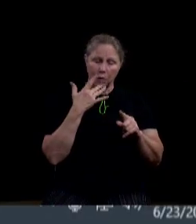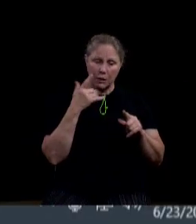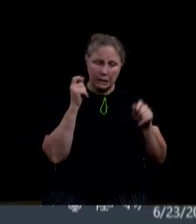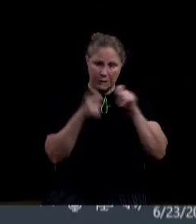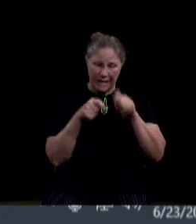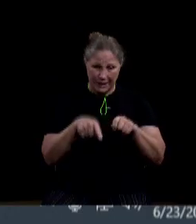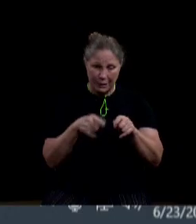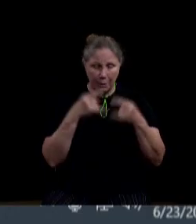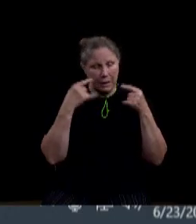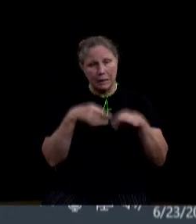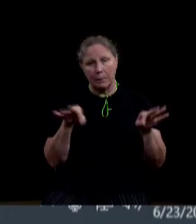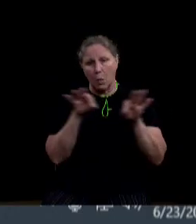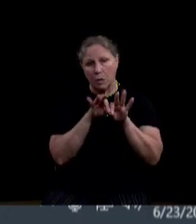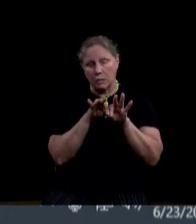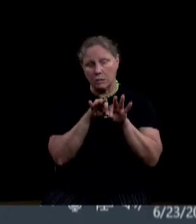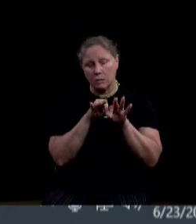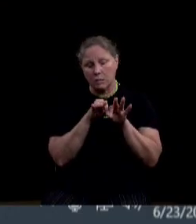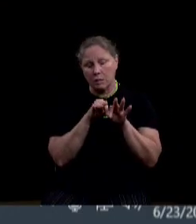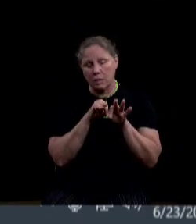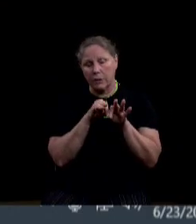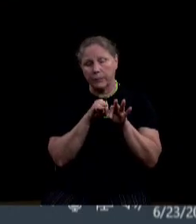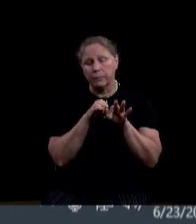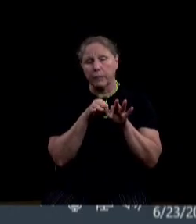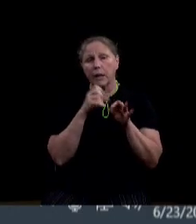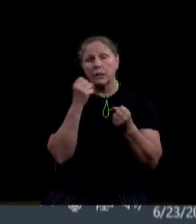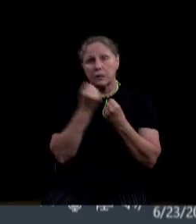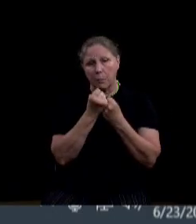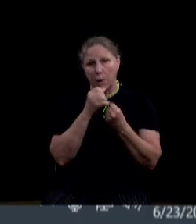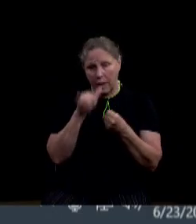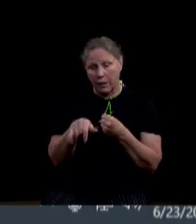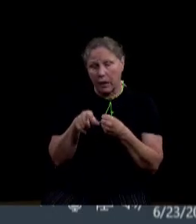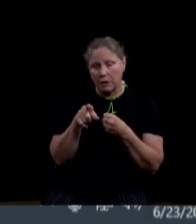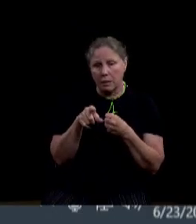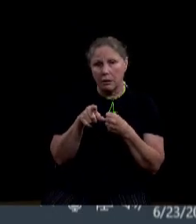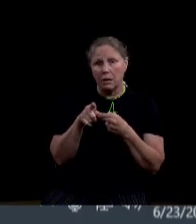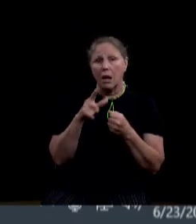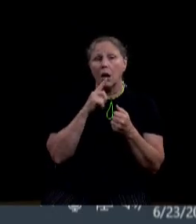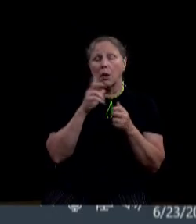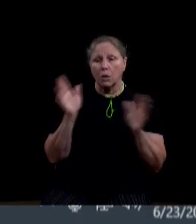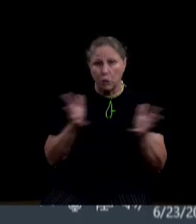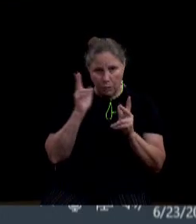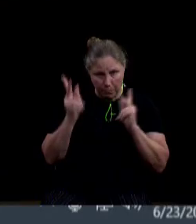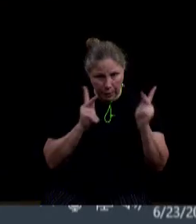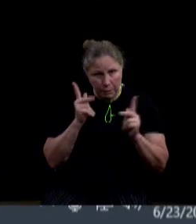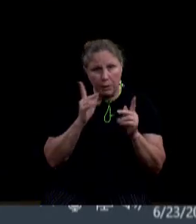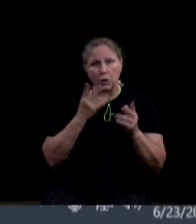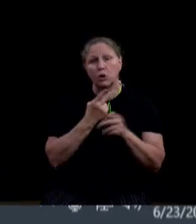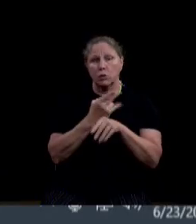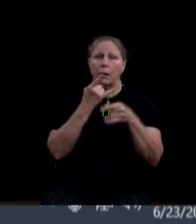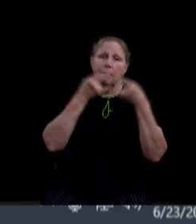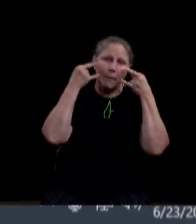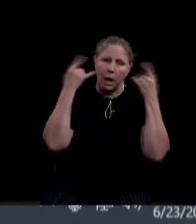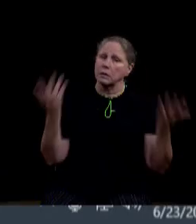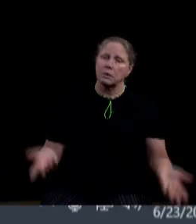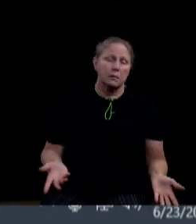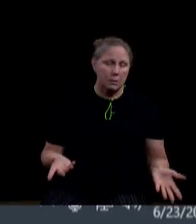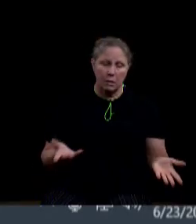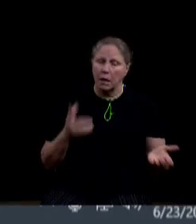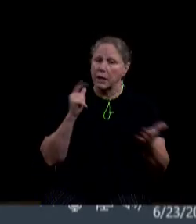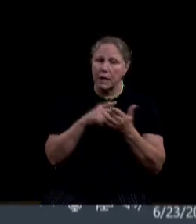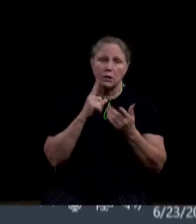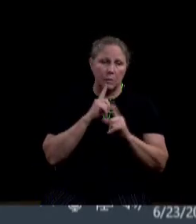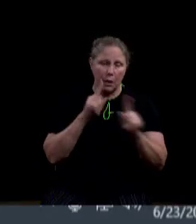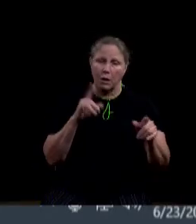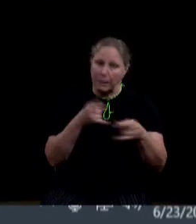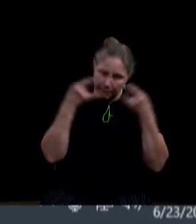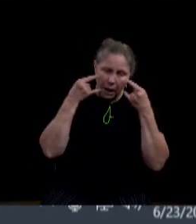supporting this order. Encouraging everybody to mask up. I think that should be the order of the day. Mask up. That